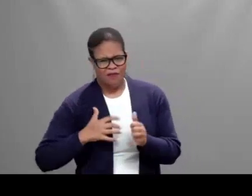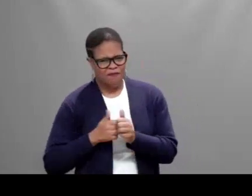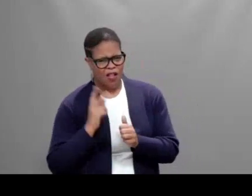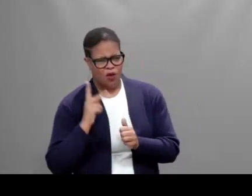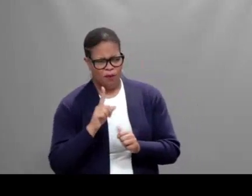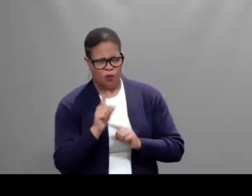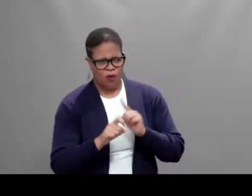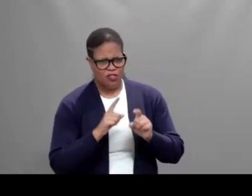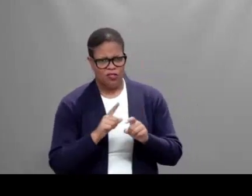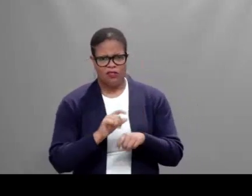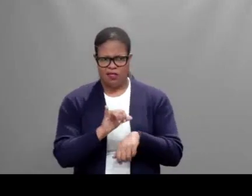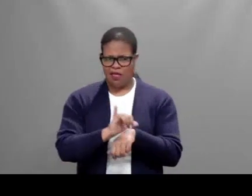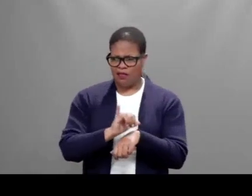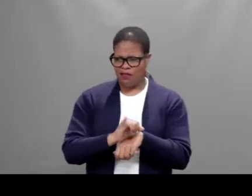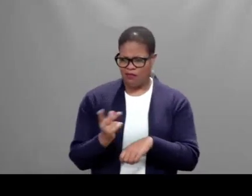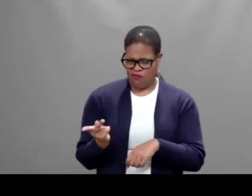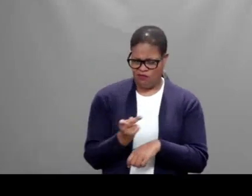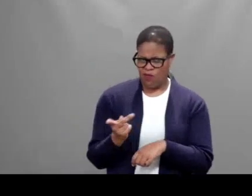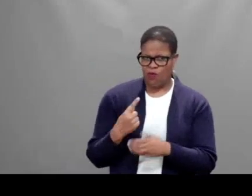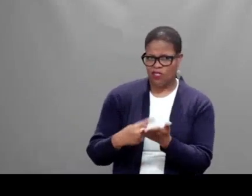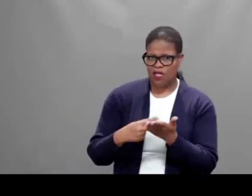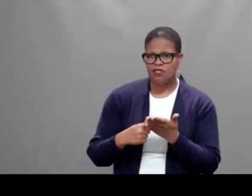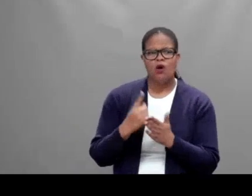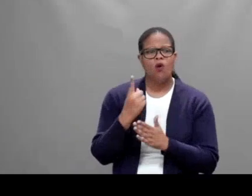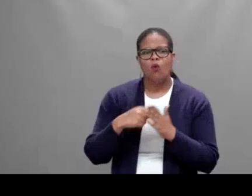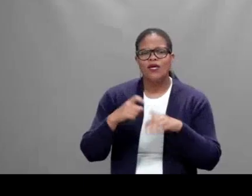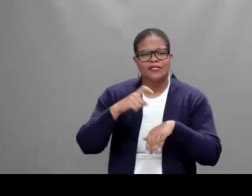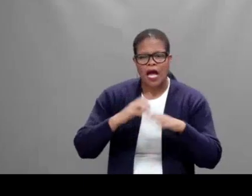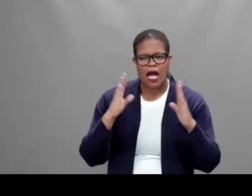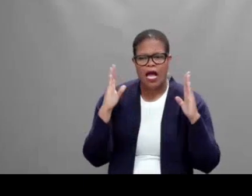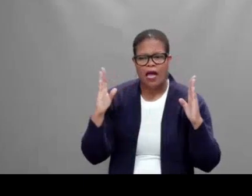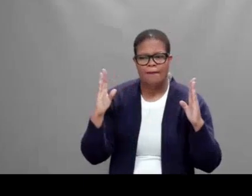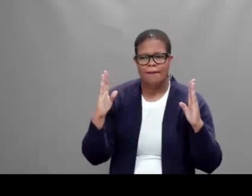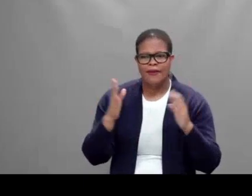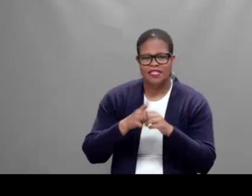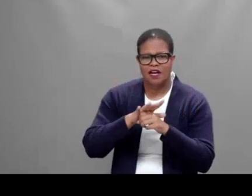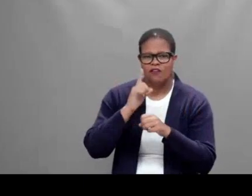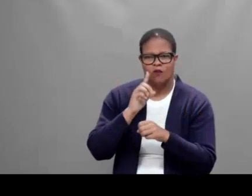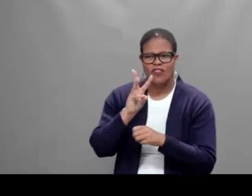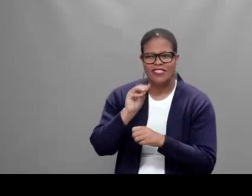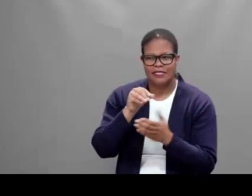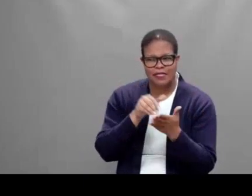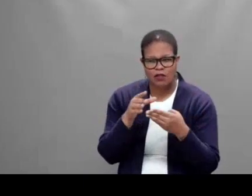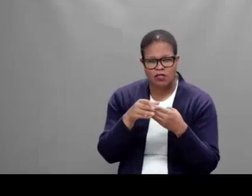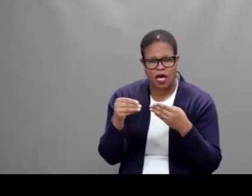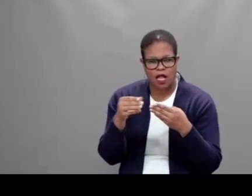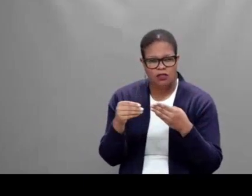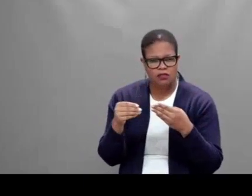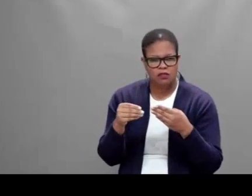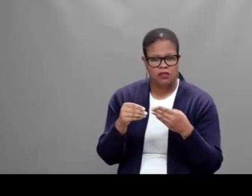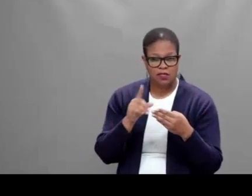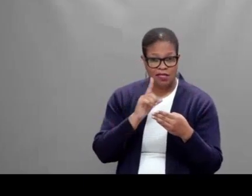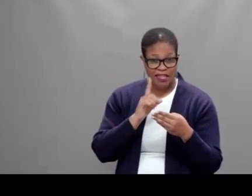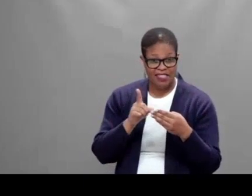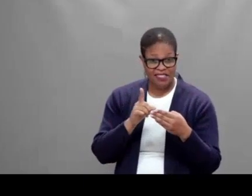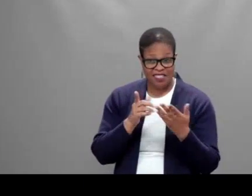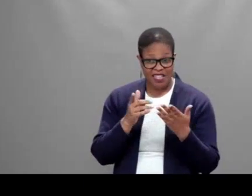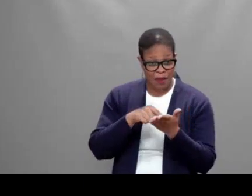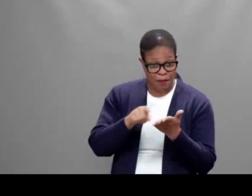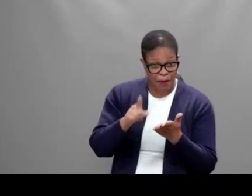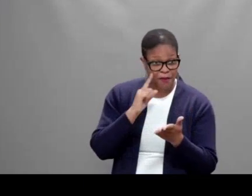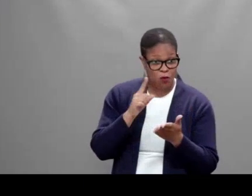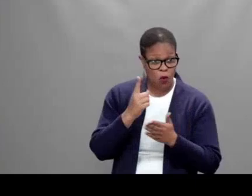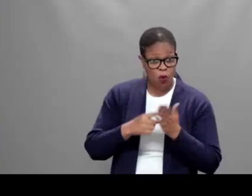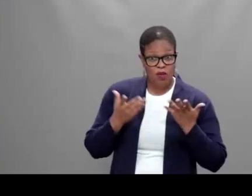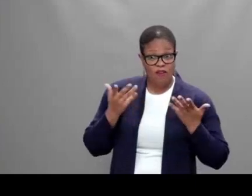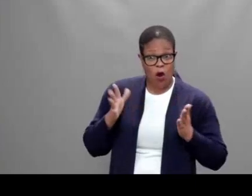that Cheryl and I discussed about, what time period is covered by the $60,000? Is it prospective? Is that a payment